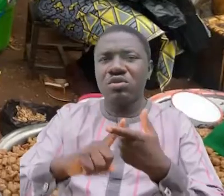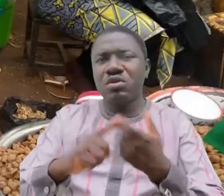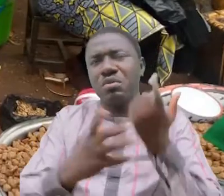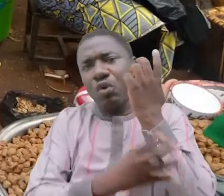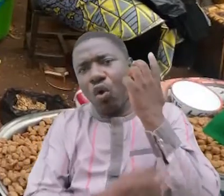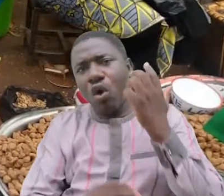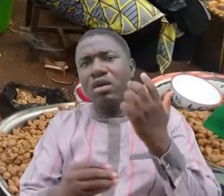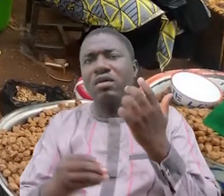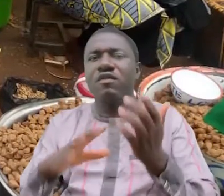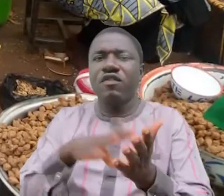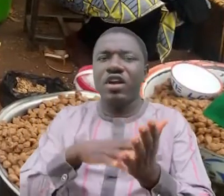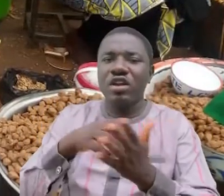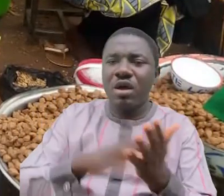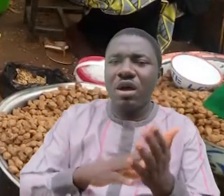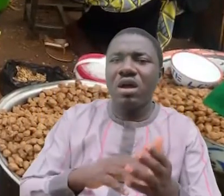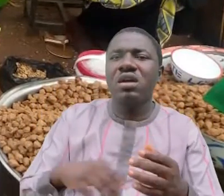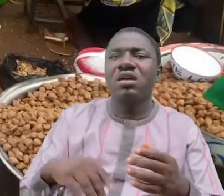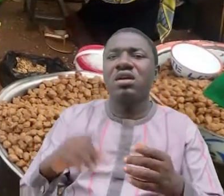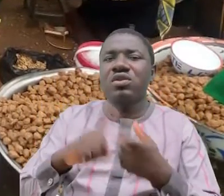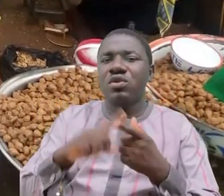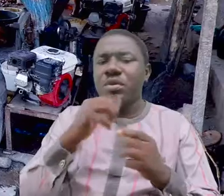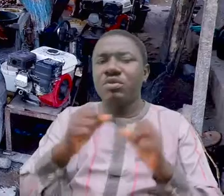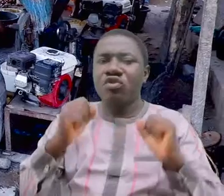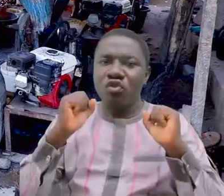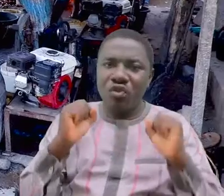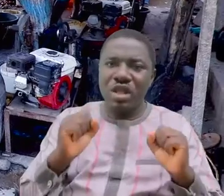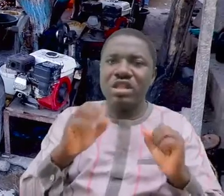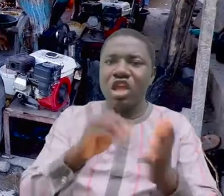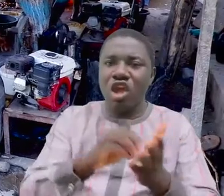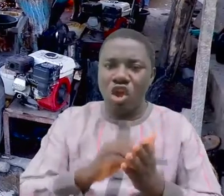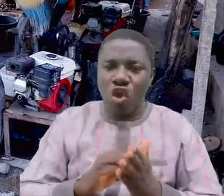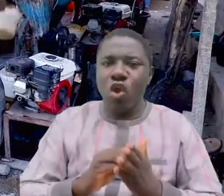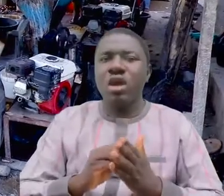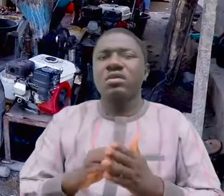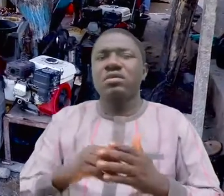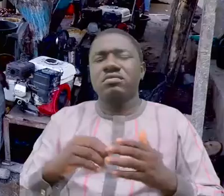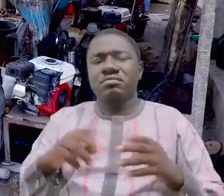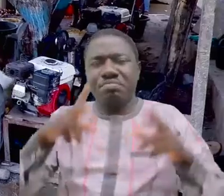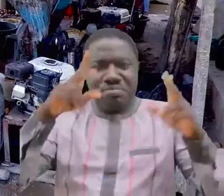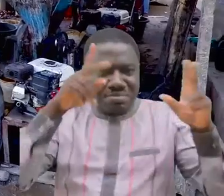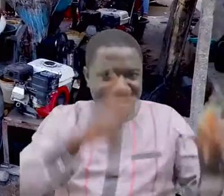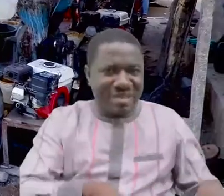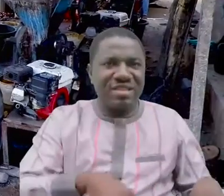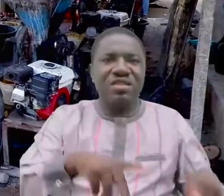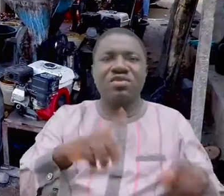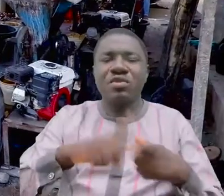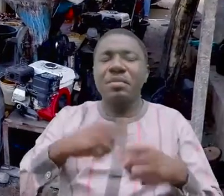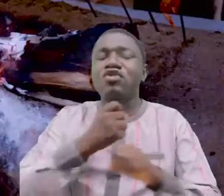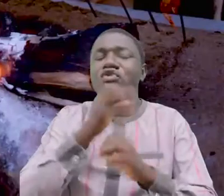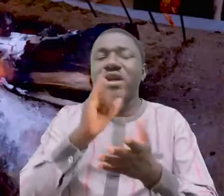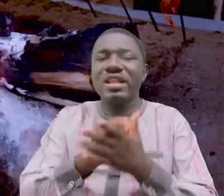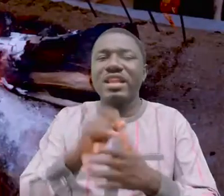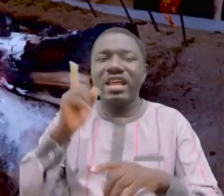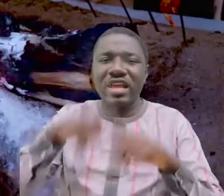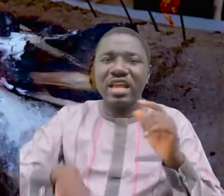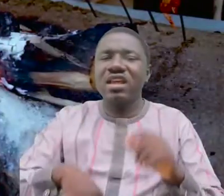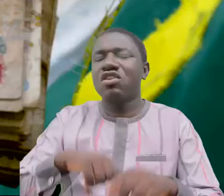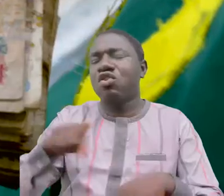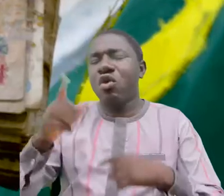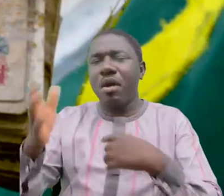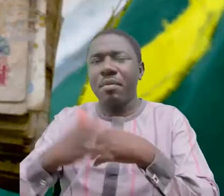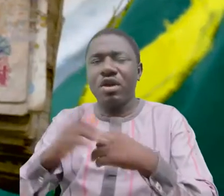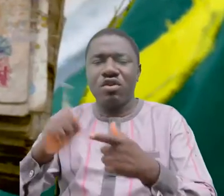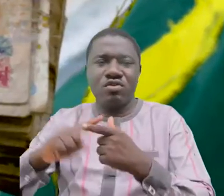and vulnerable households, to strengthen their resilience to economic shocks and ensure everyone is able to access